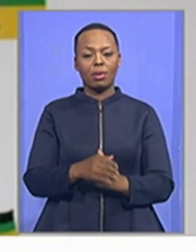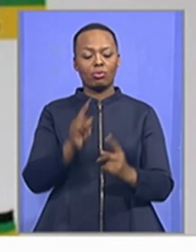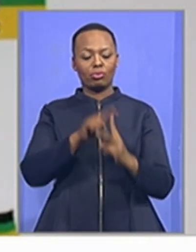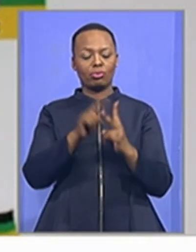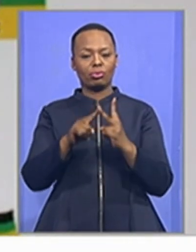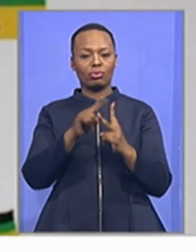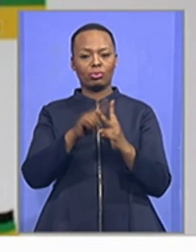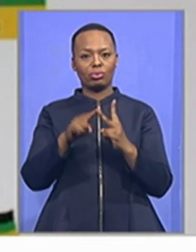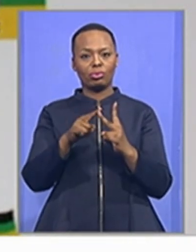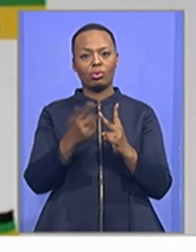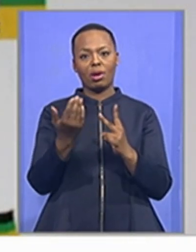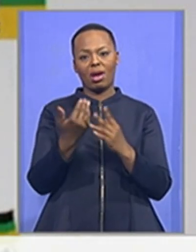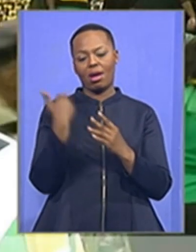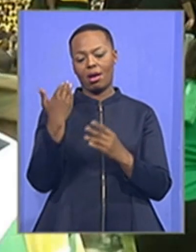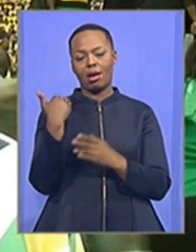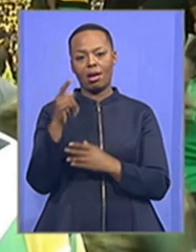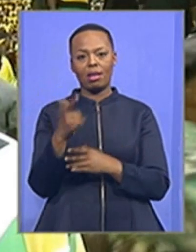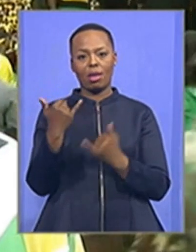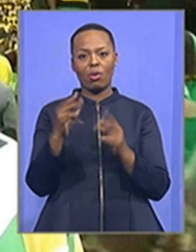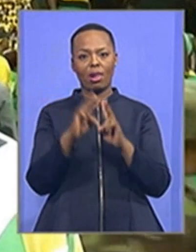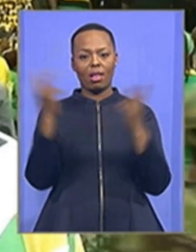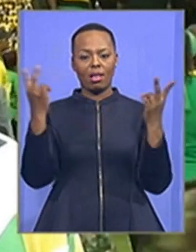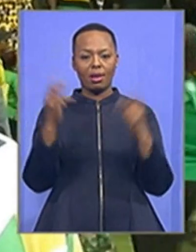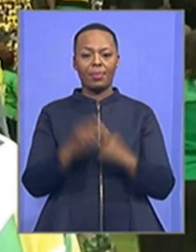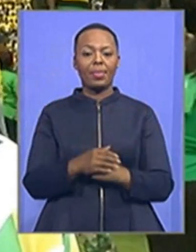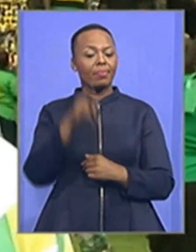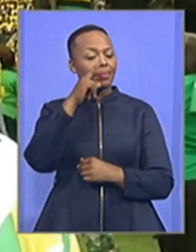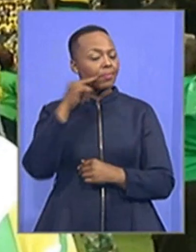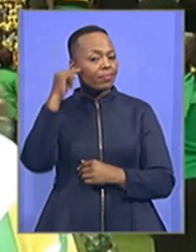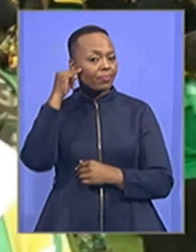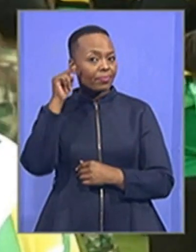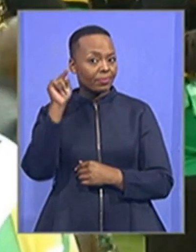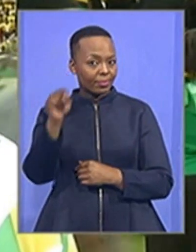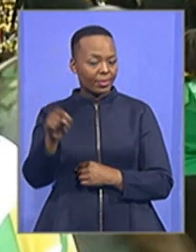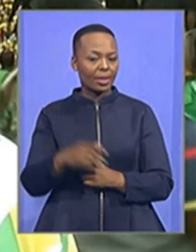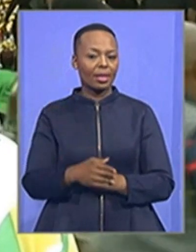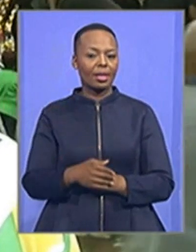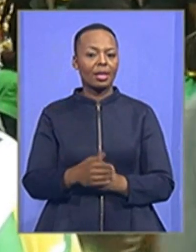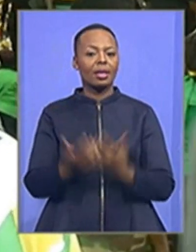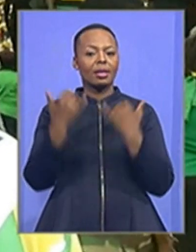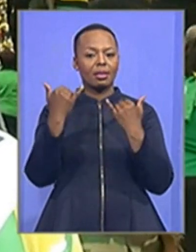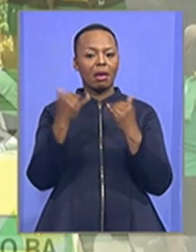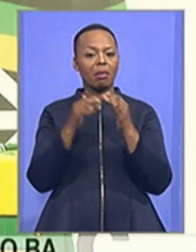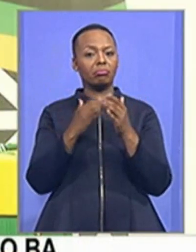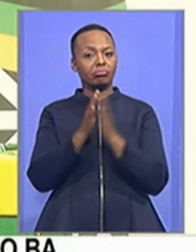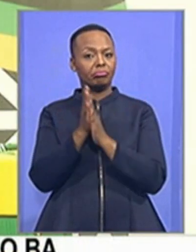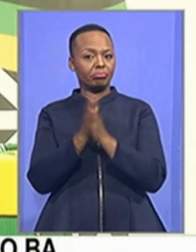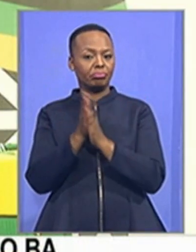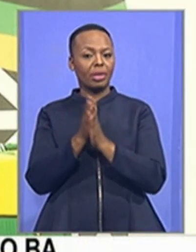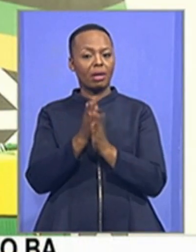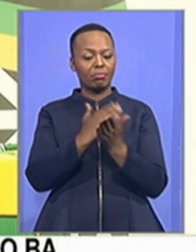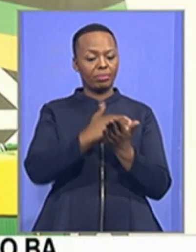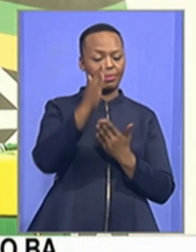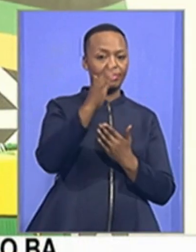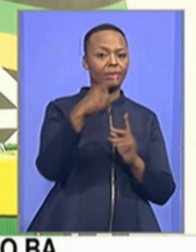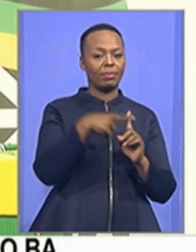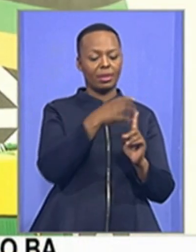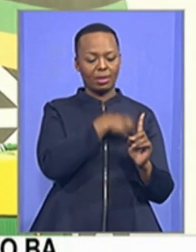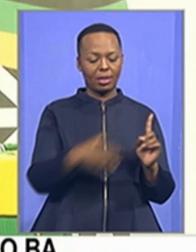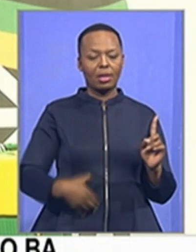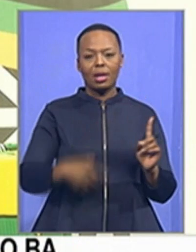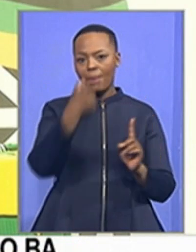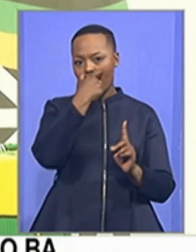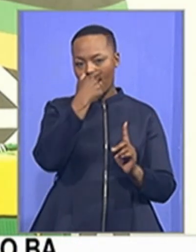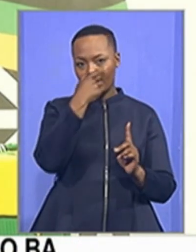le ka maphageng a mabedi a wa fapanego ngaka Zweli Mkhize yo a lwago ya mahlo a mahubedi go tlosha mopresidente wa mokgatlo Cyril